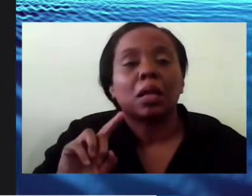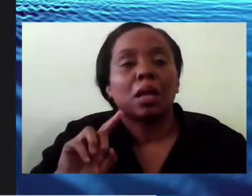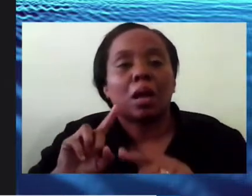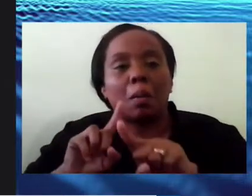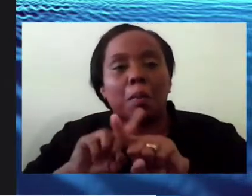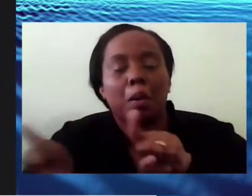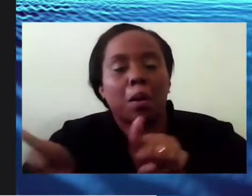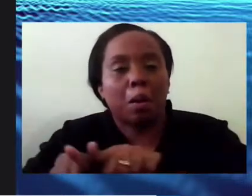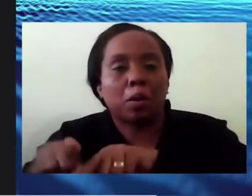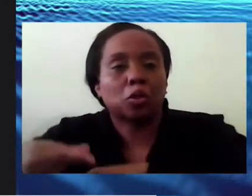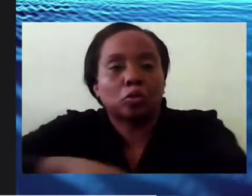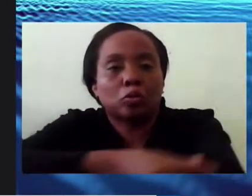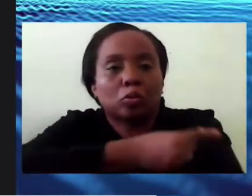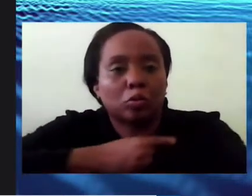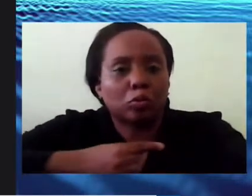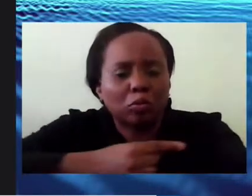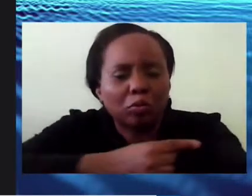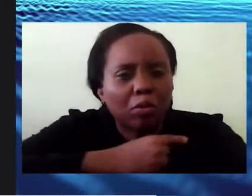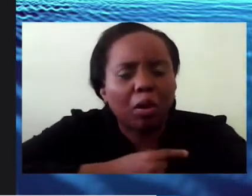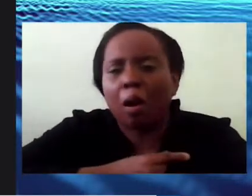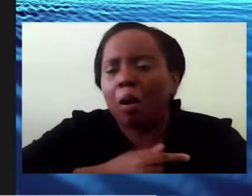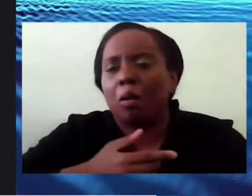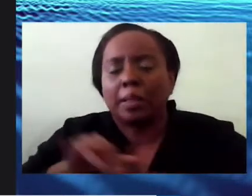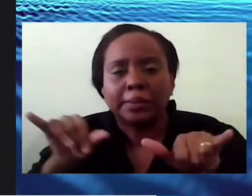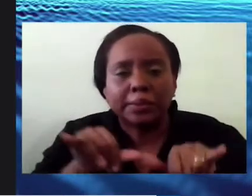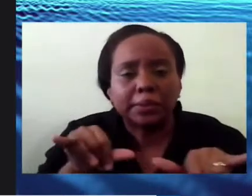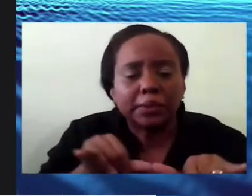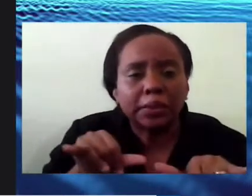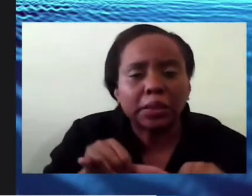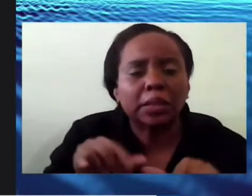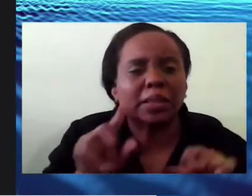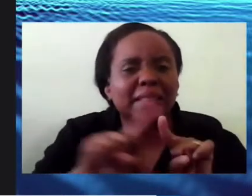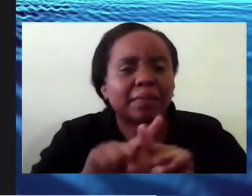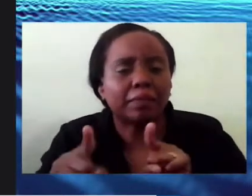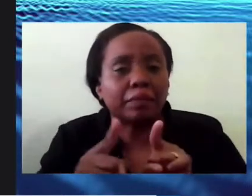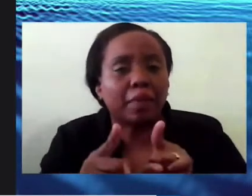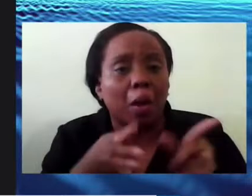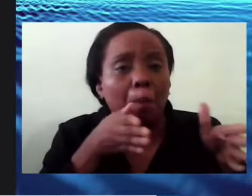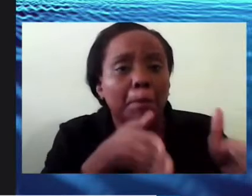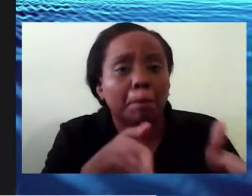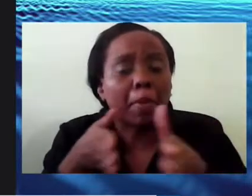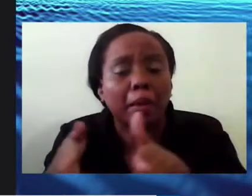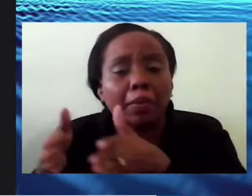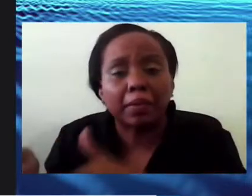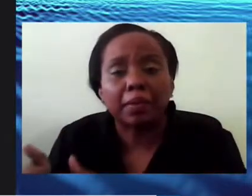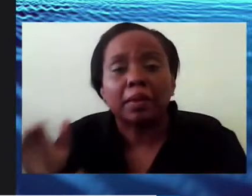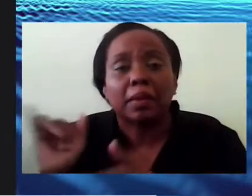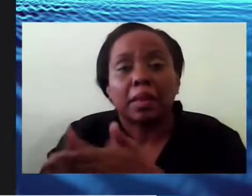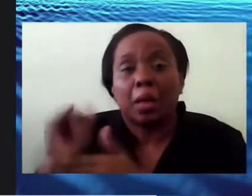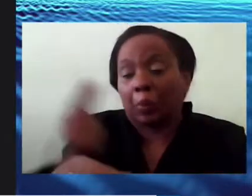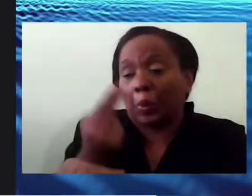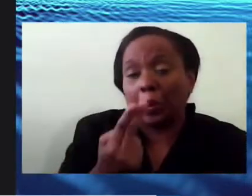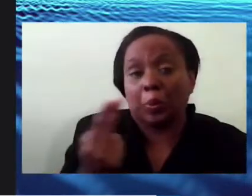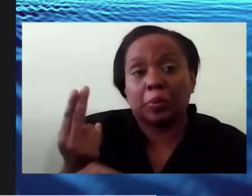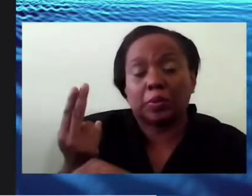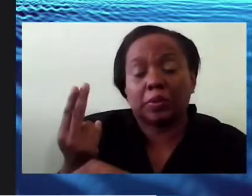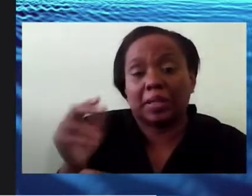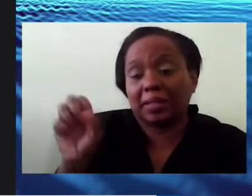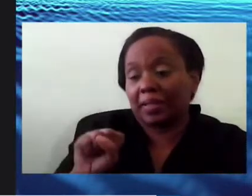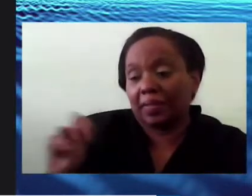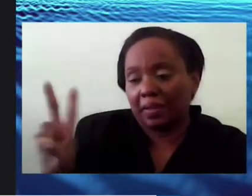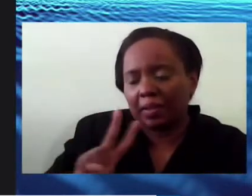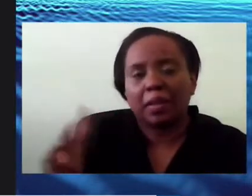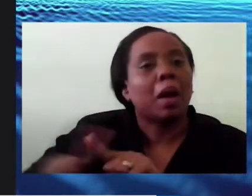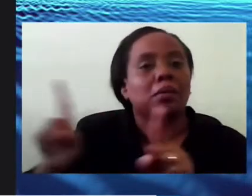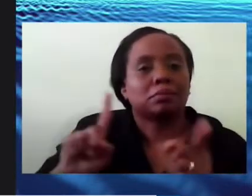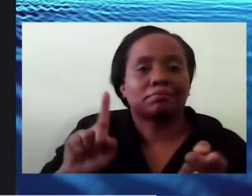and we were seeing very little of that based on the network that we have on island. However, that has also changed. And we were